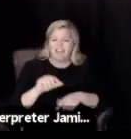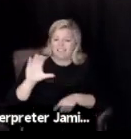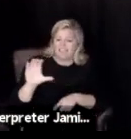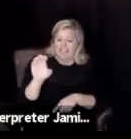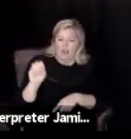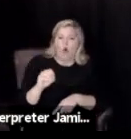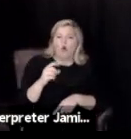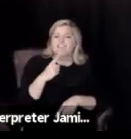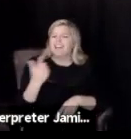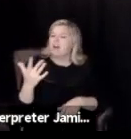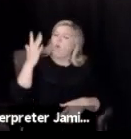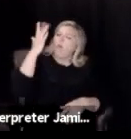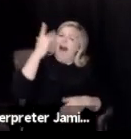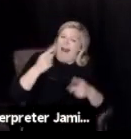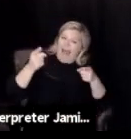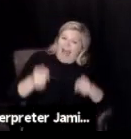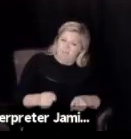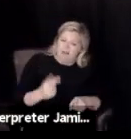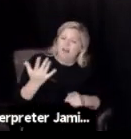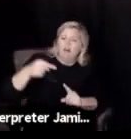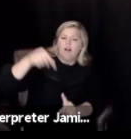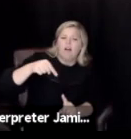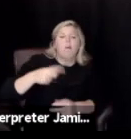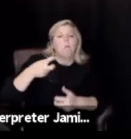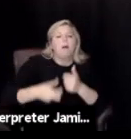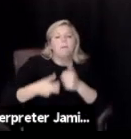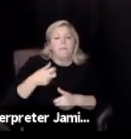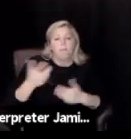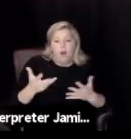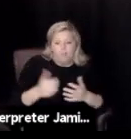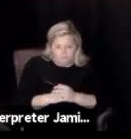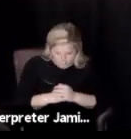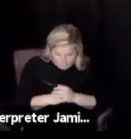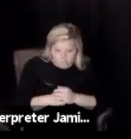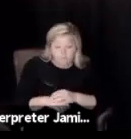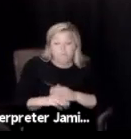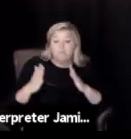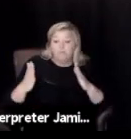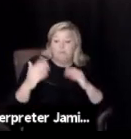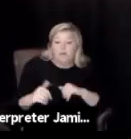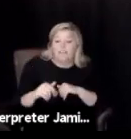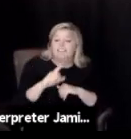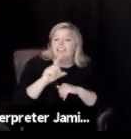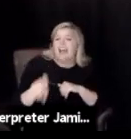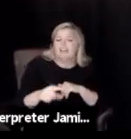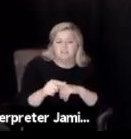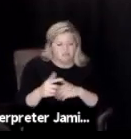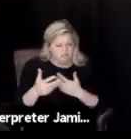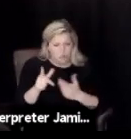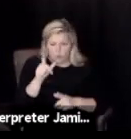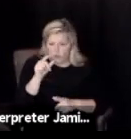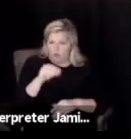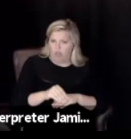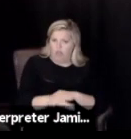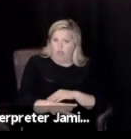what's at the core of this? What is the problem? And then he's going to ask, who is it happening to? Is it happening